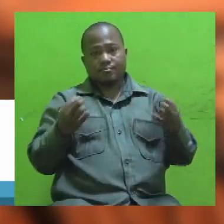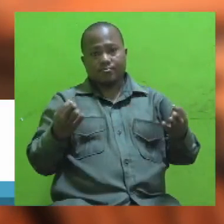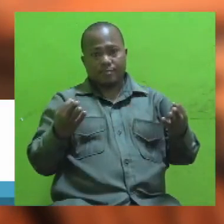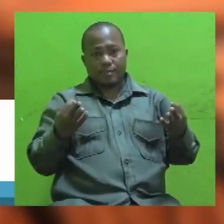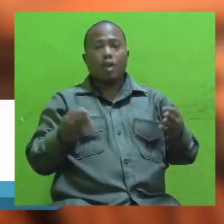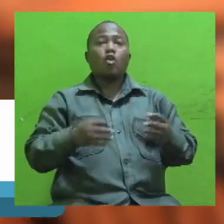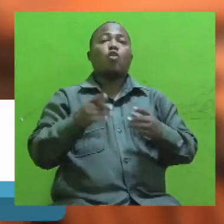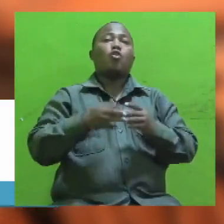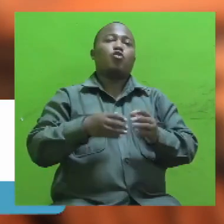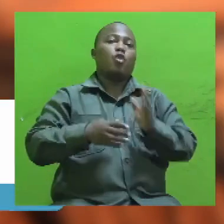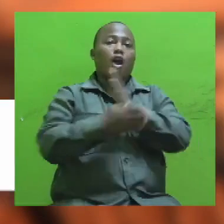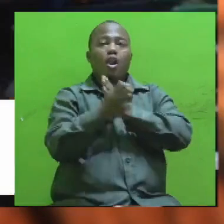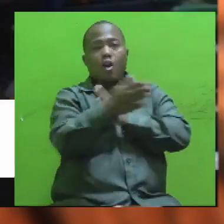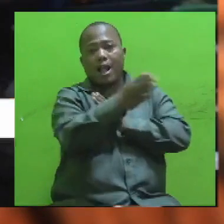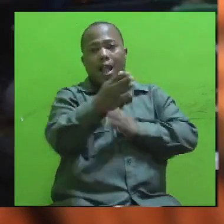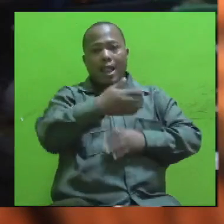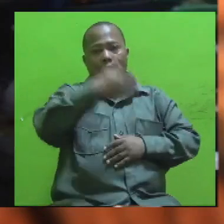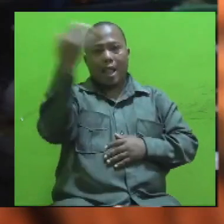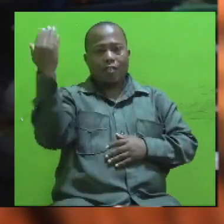local government.